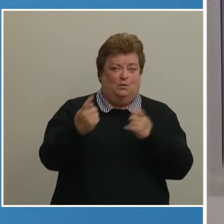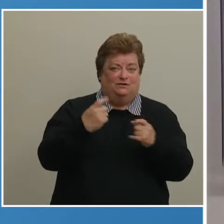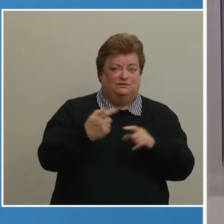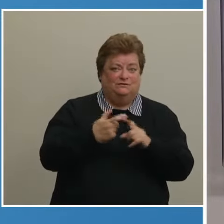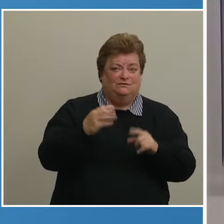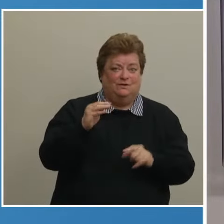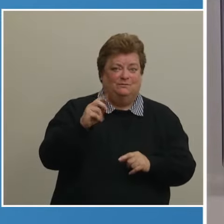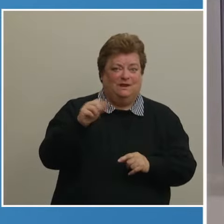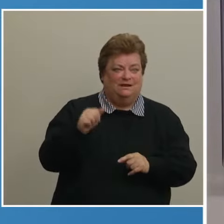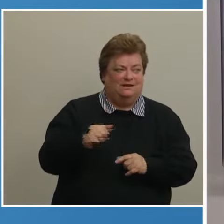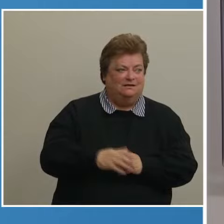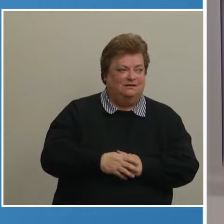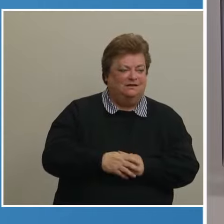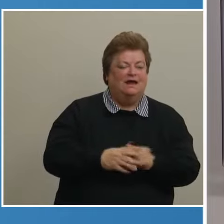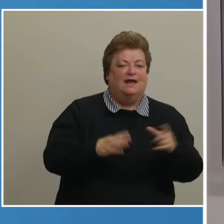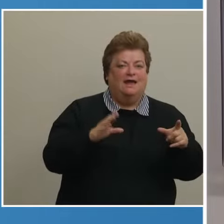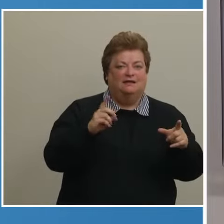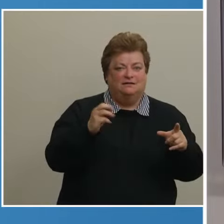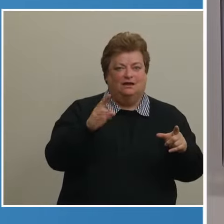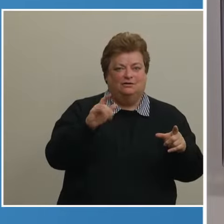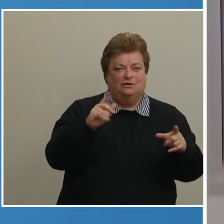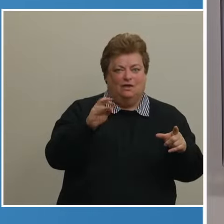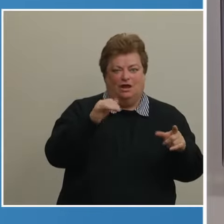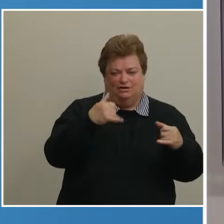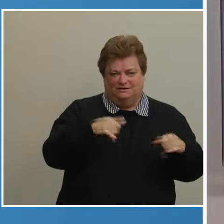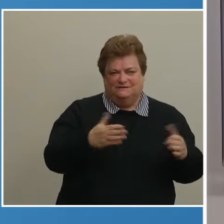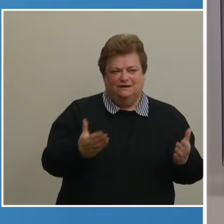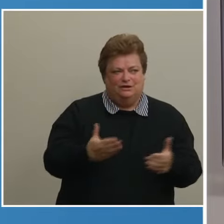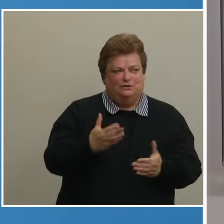the media. And I would point out that Dr. Lawler is also still with us.